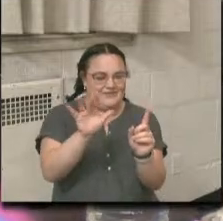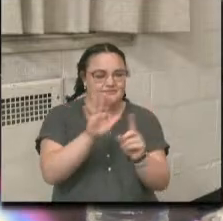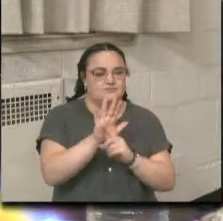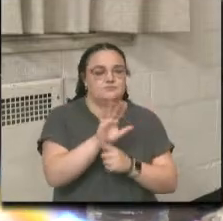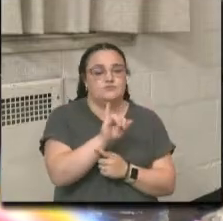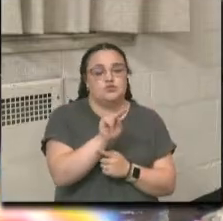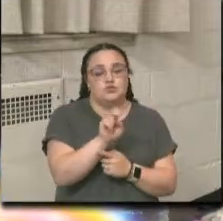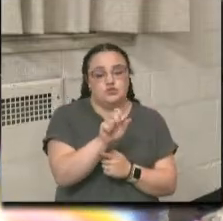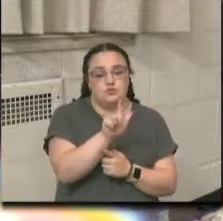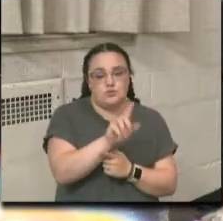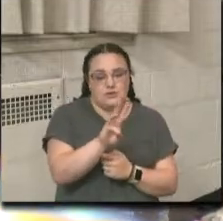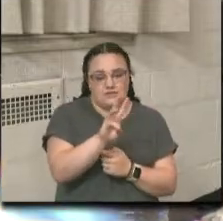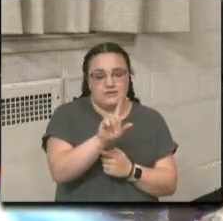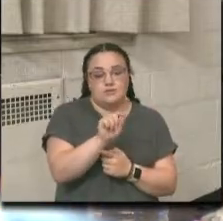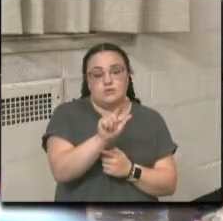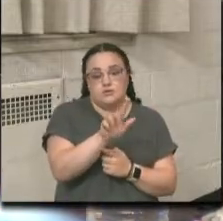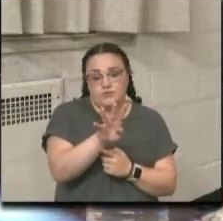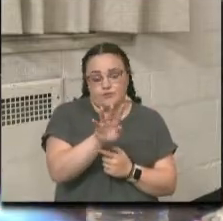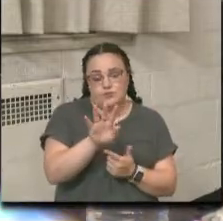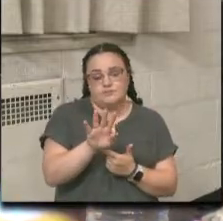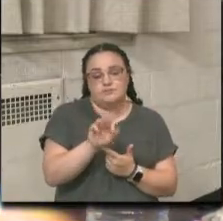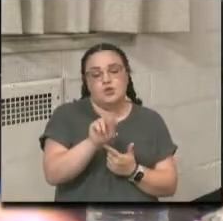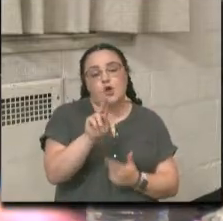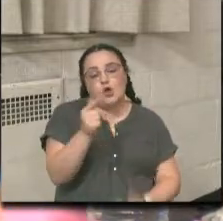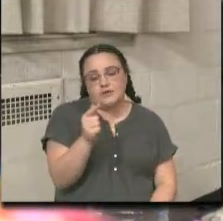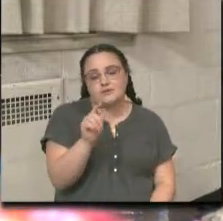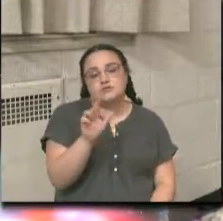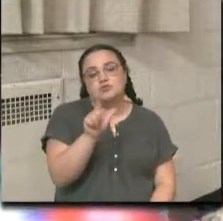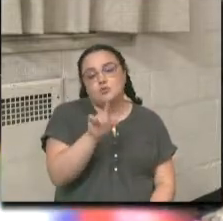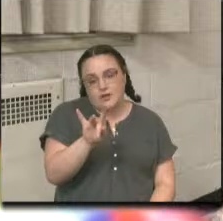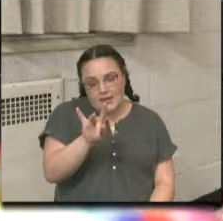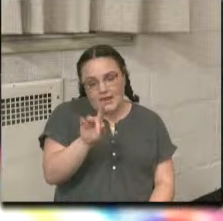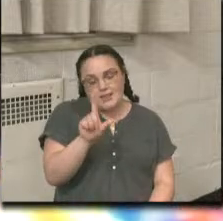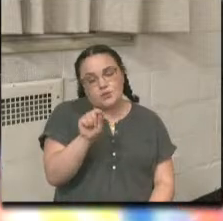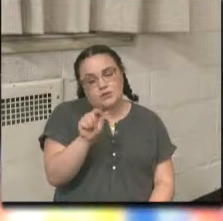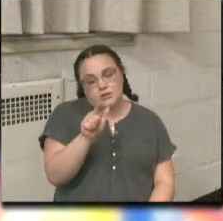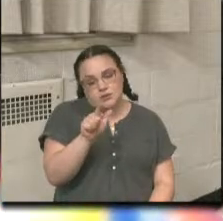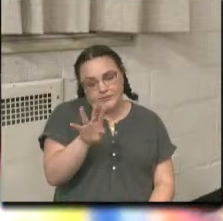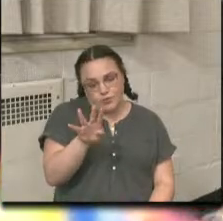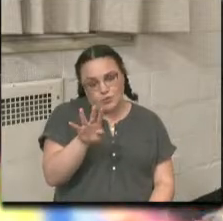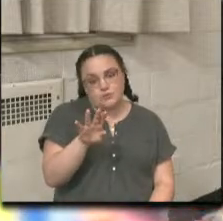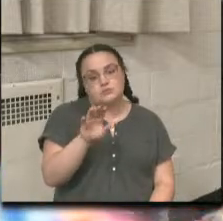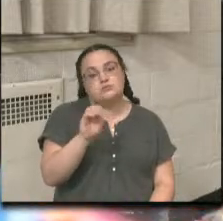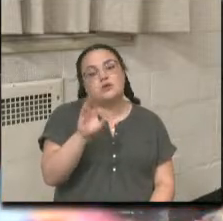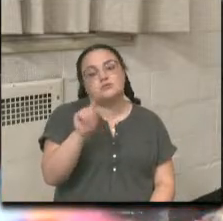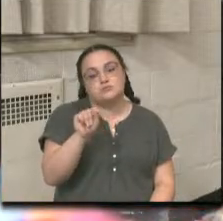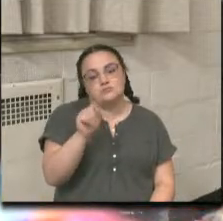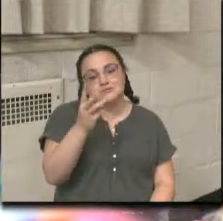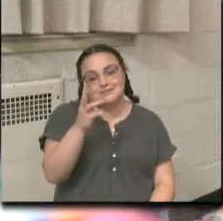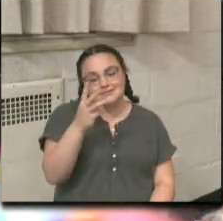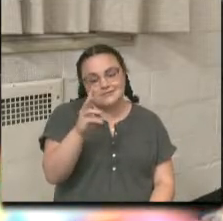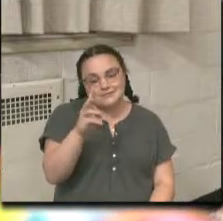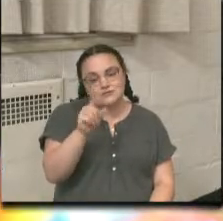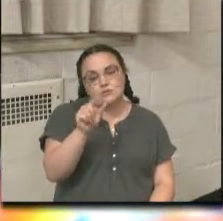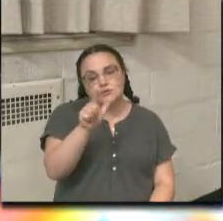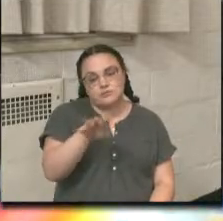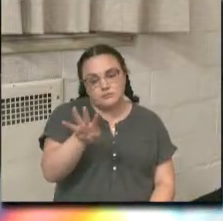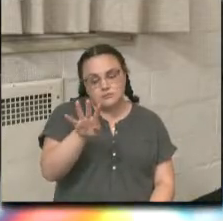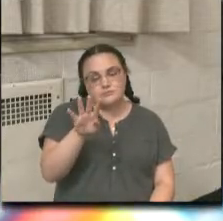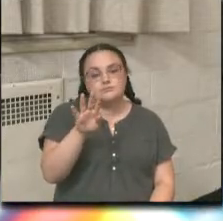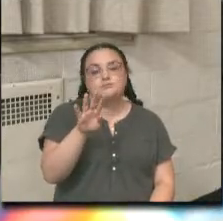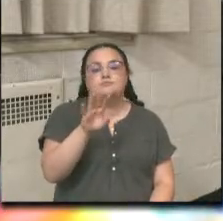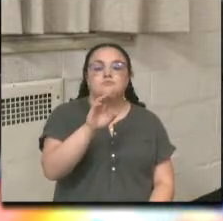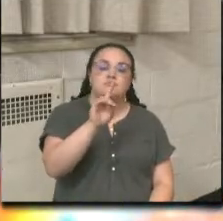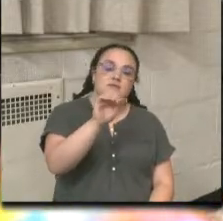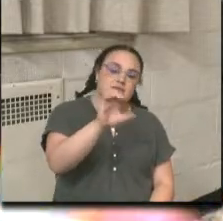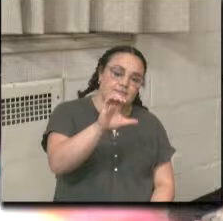June 26, 2024, August 28th, 2024, October 16th, 2024,